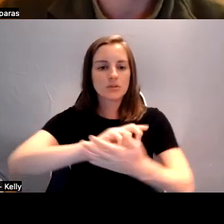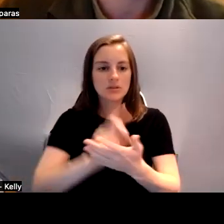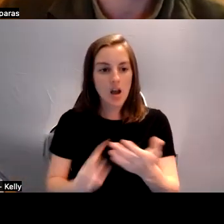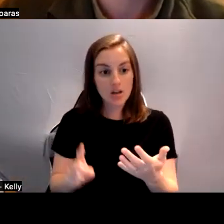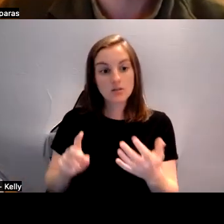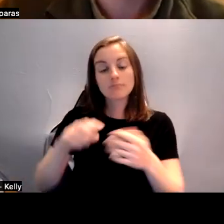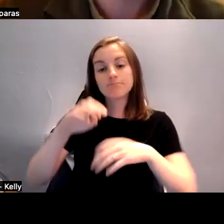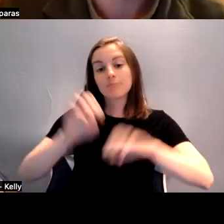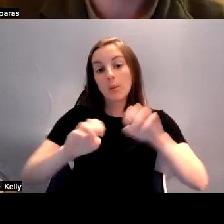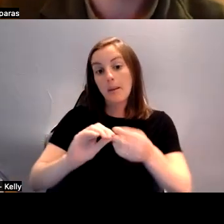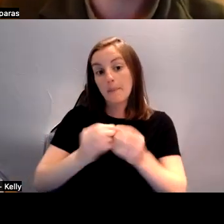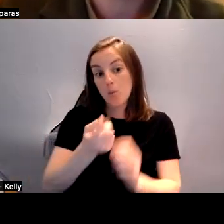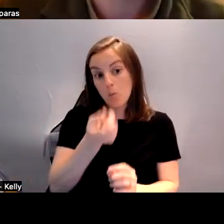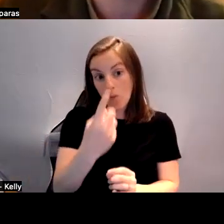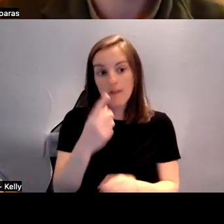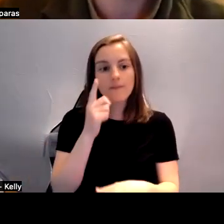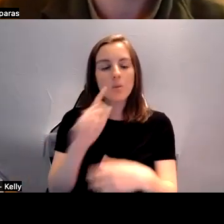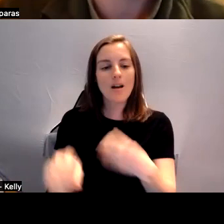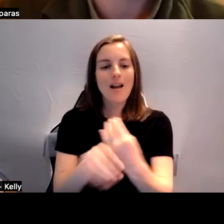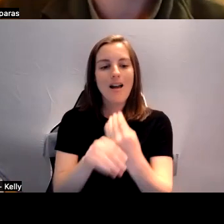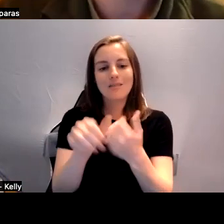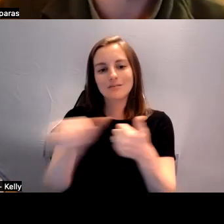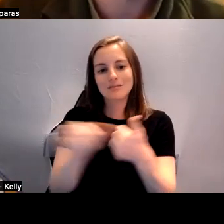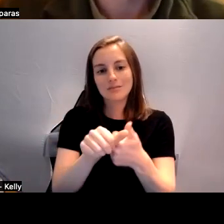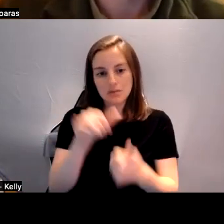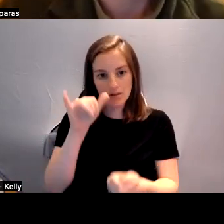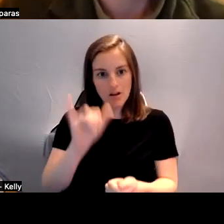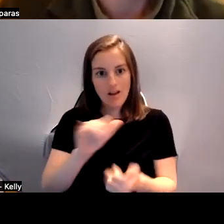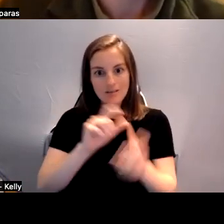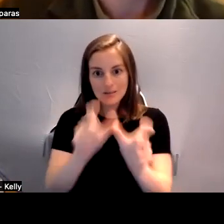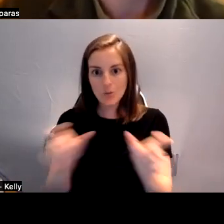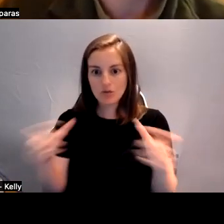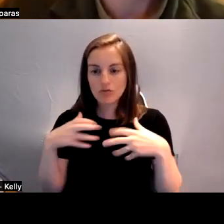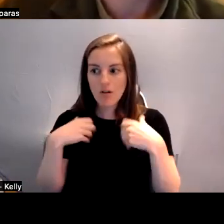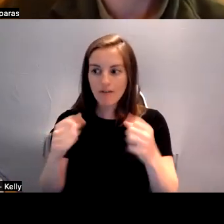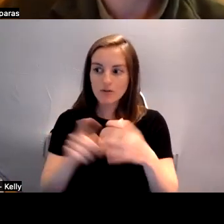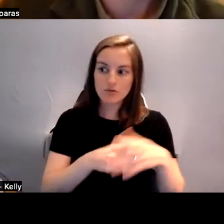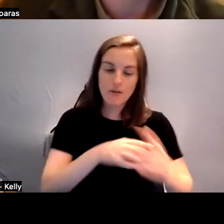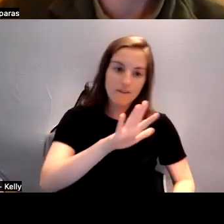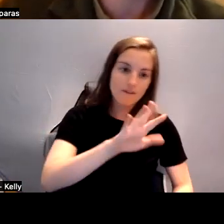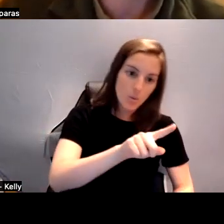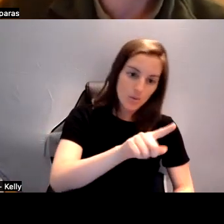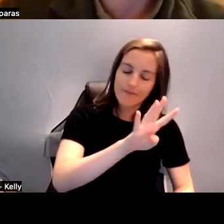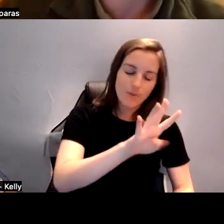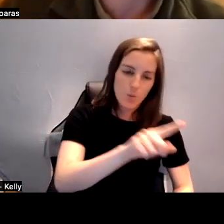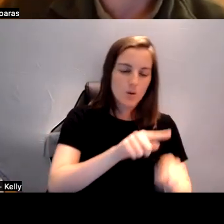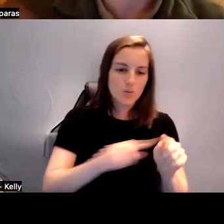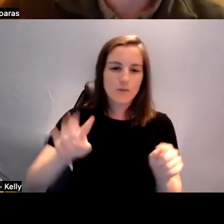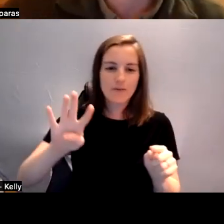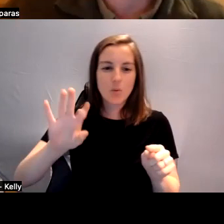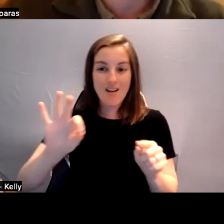input features. We can see that the sequence recovery straight away goes from 41 to 49%. So there's definitely adding